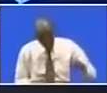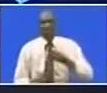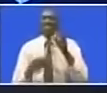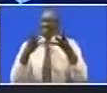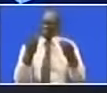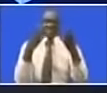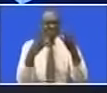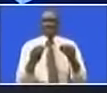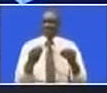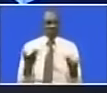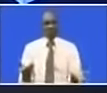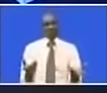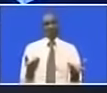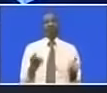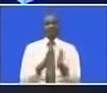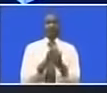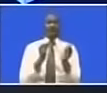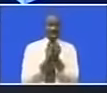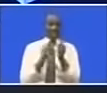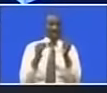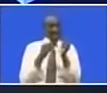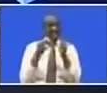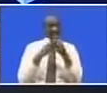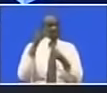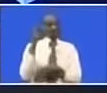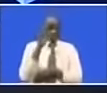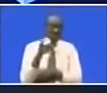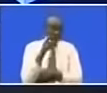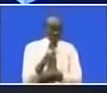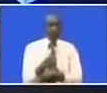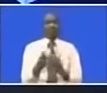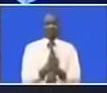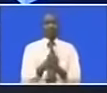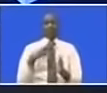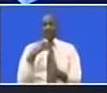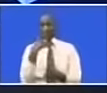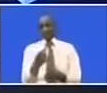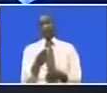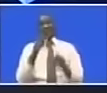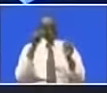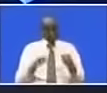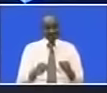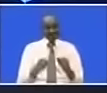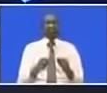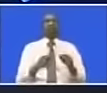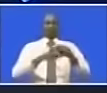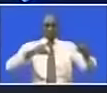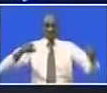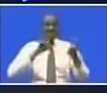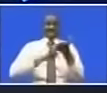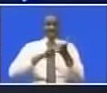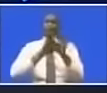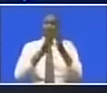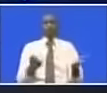names in the register as well, with just 18%. That's 1,208 of those respondents saying yes, the voters' register